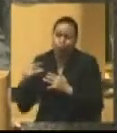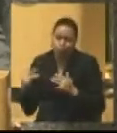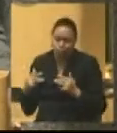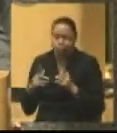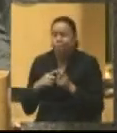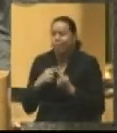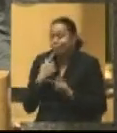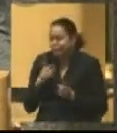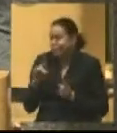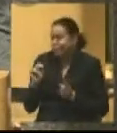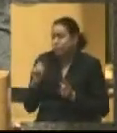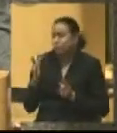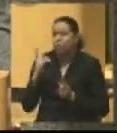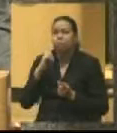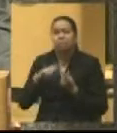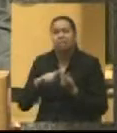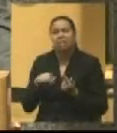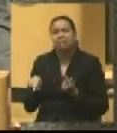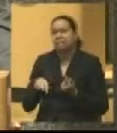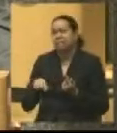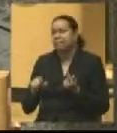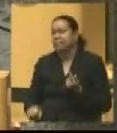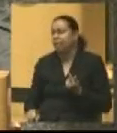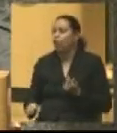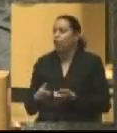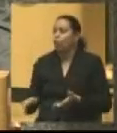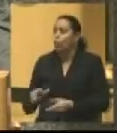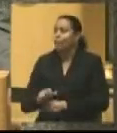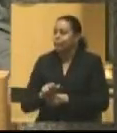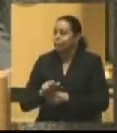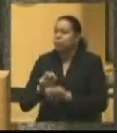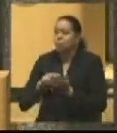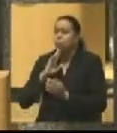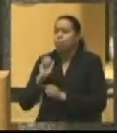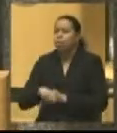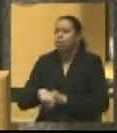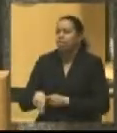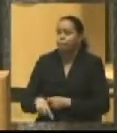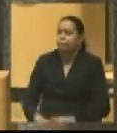did so only to deprive the rebels of their slaves in order to win the war.